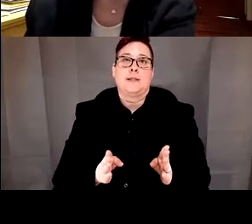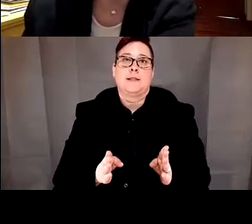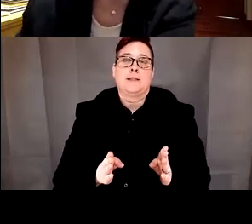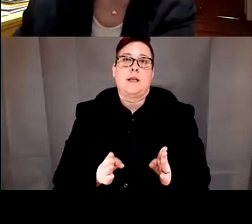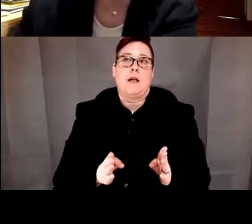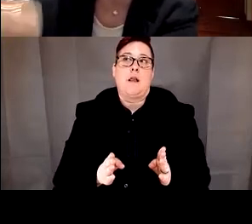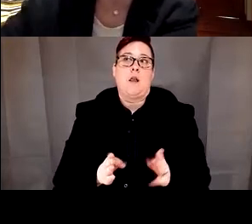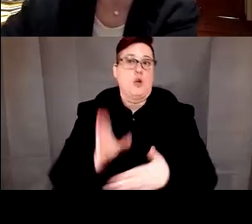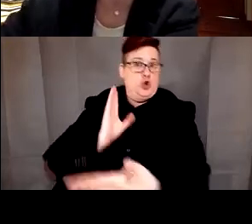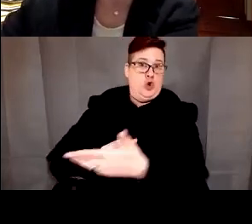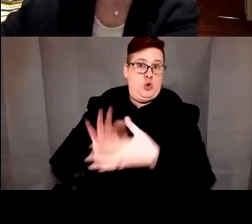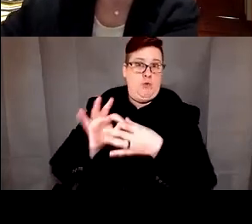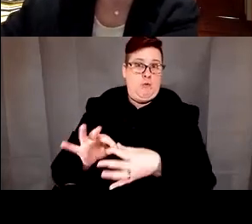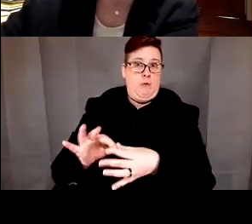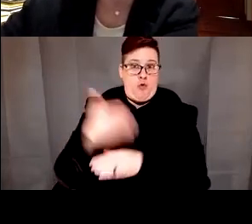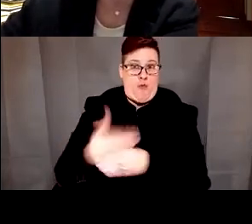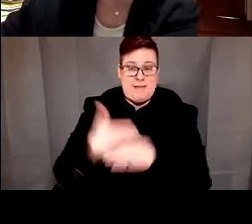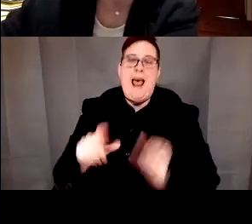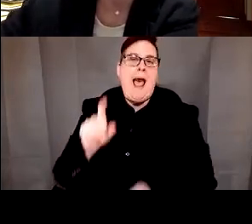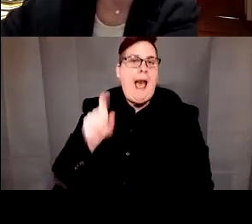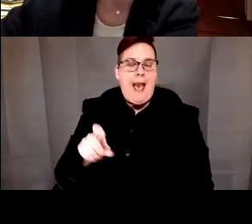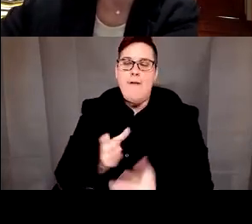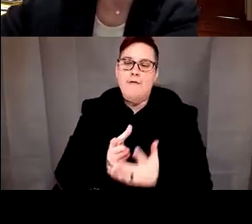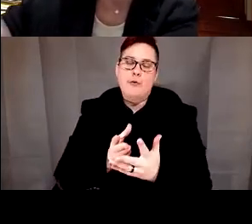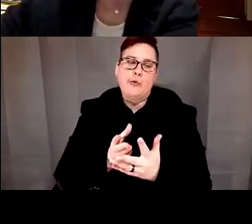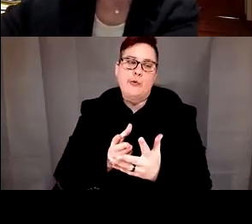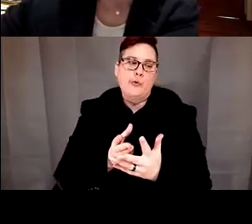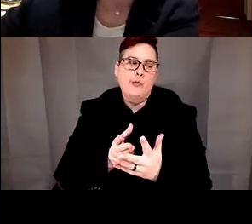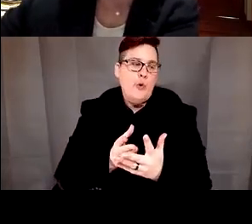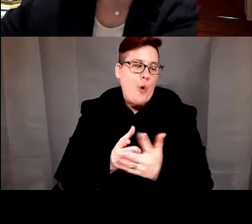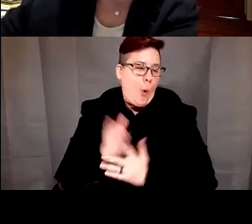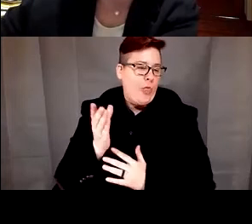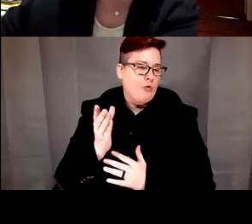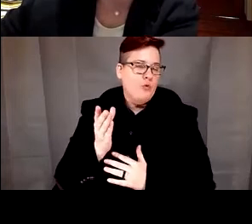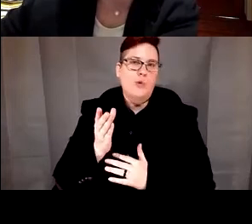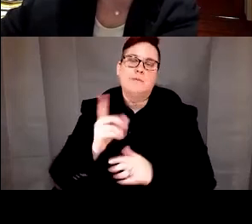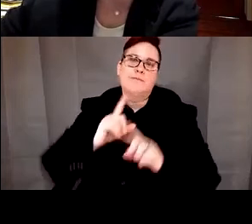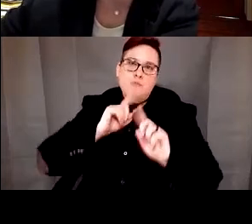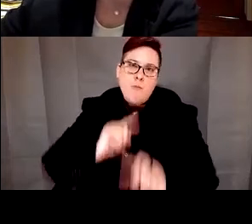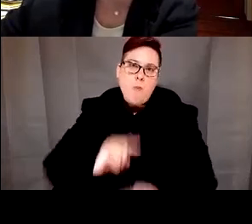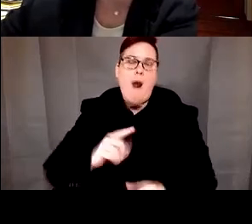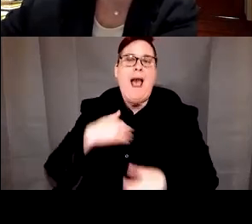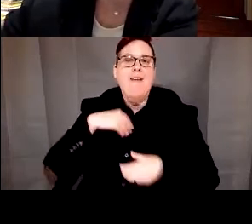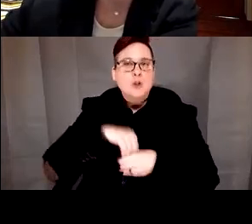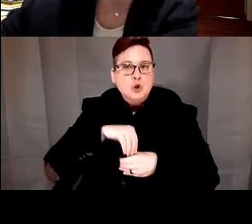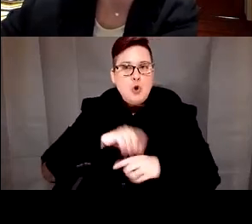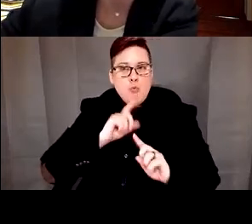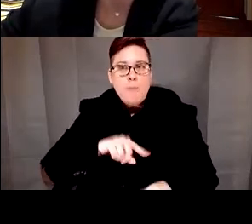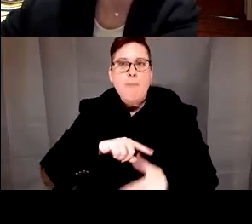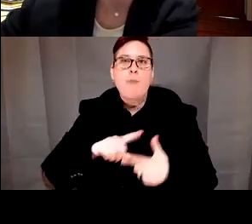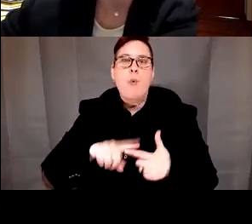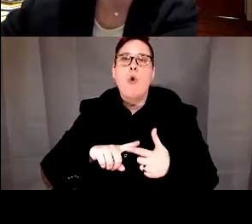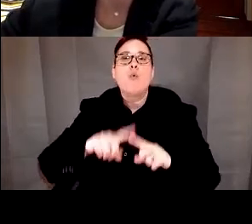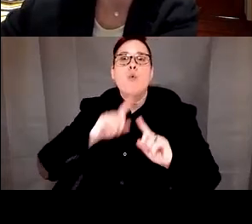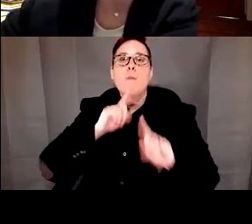they often have to go through a variety of reports. There's an internal report, there's a report to